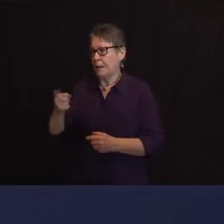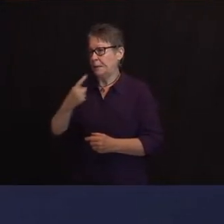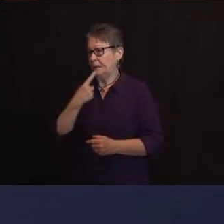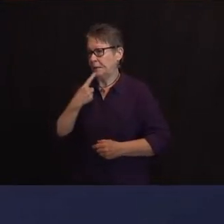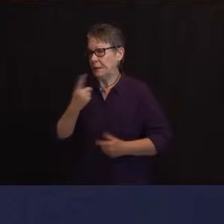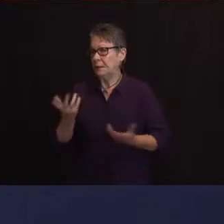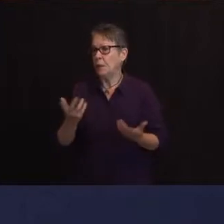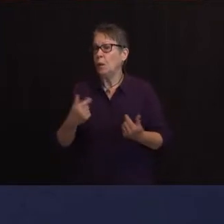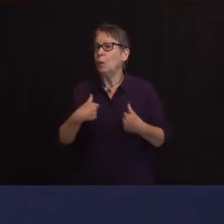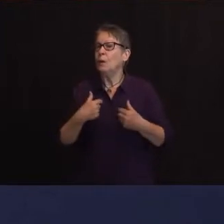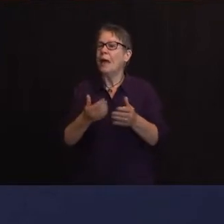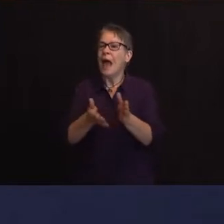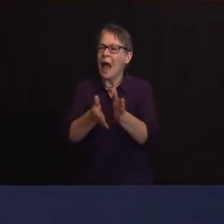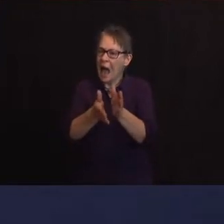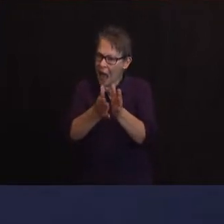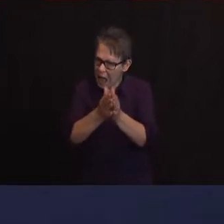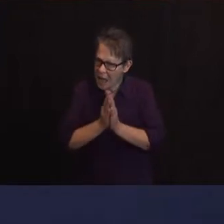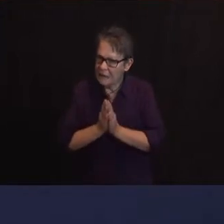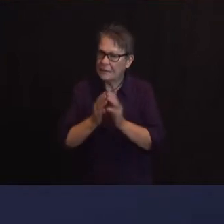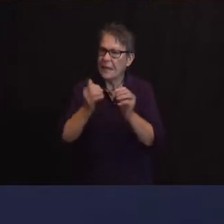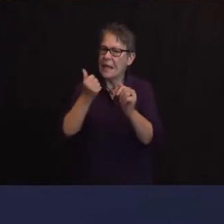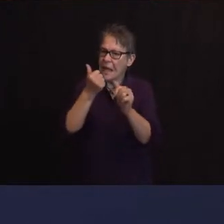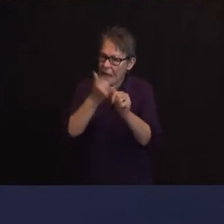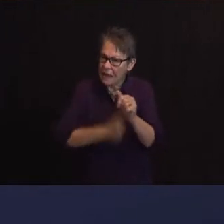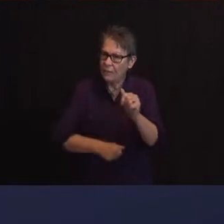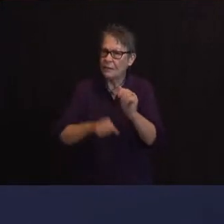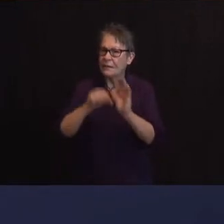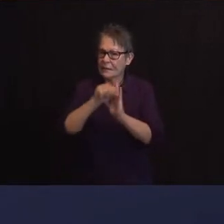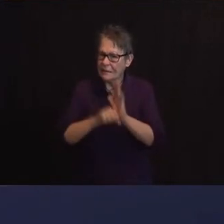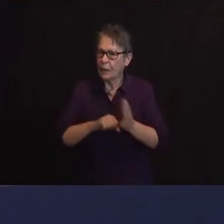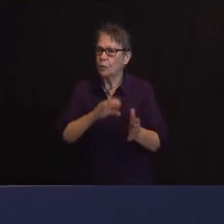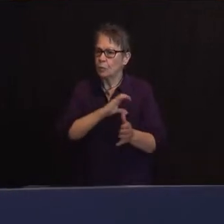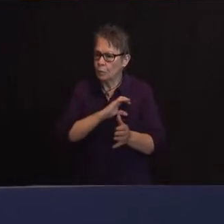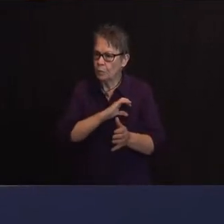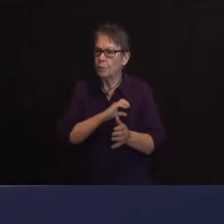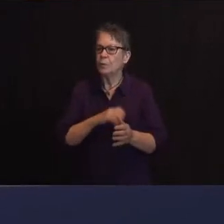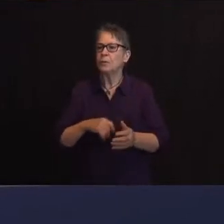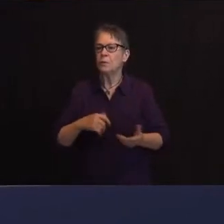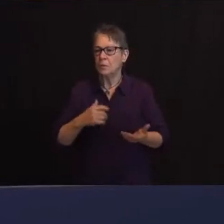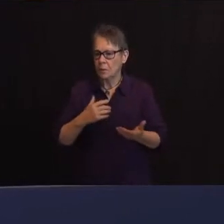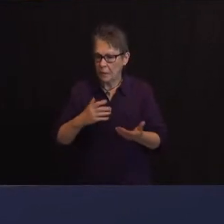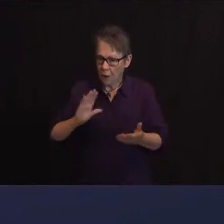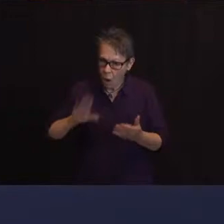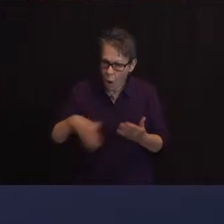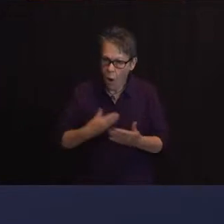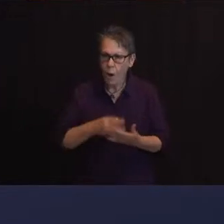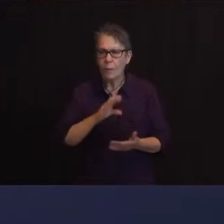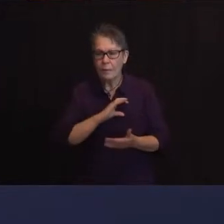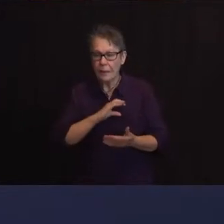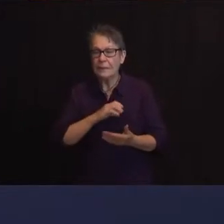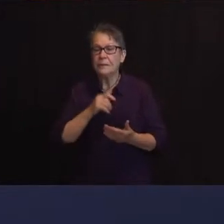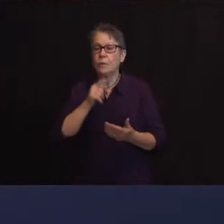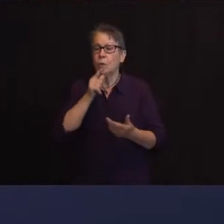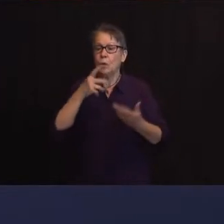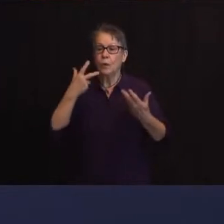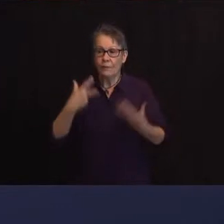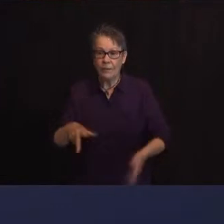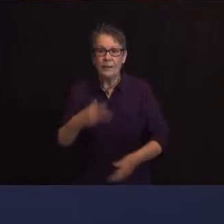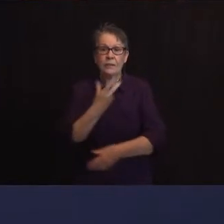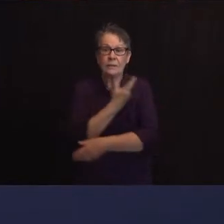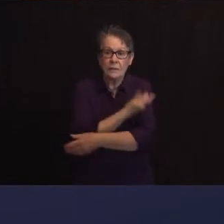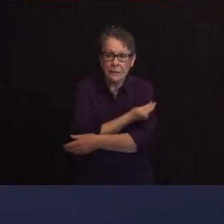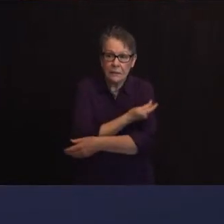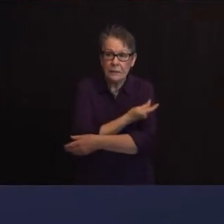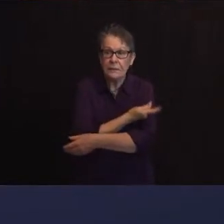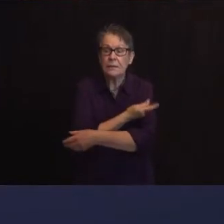been vaccinated, we asked them to let our Medical Services Bureau know so I could follow up with you. I don't have the number off the top of my head. I do